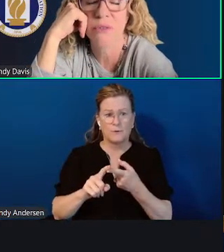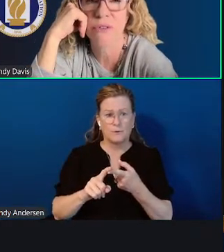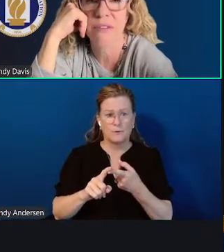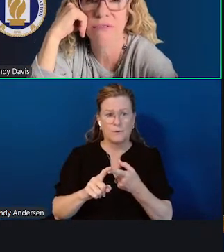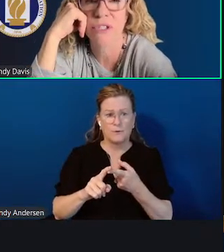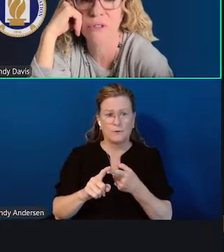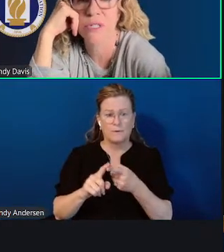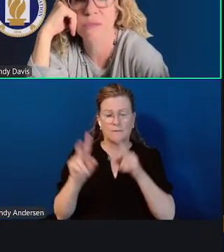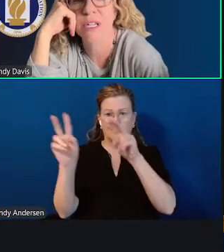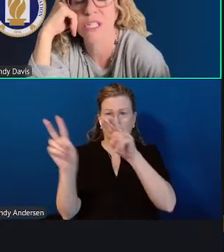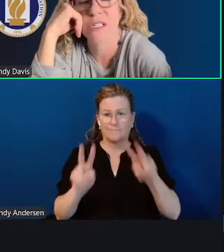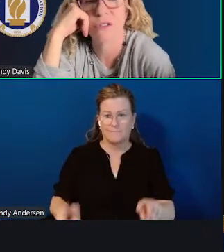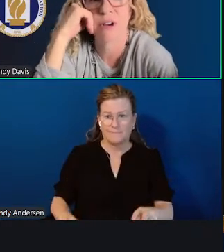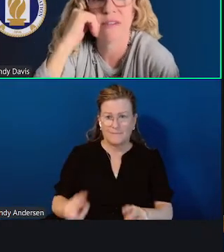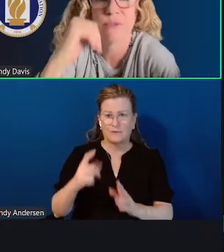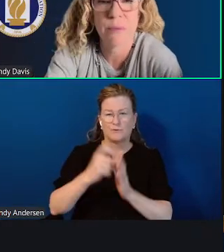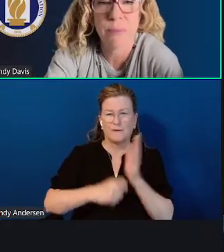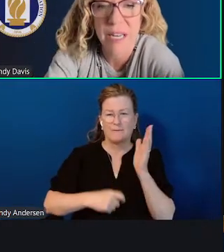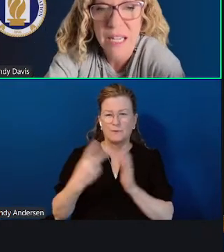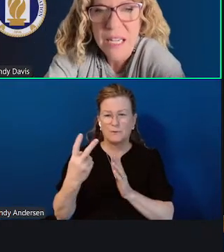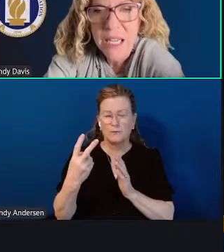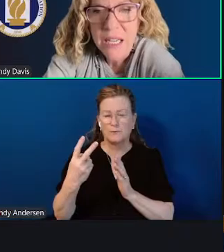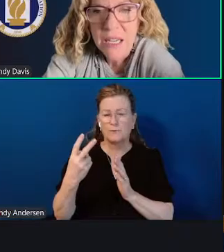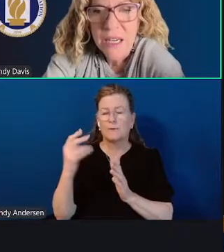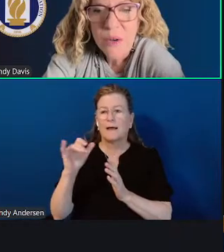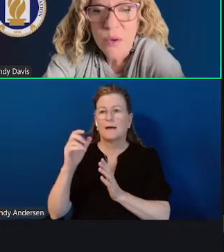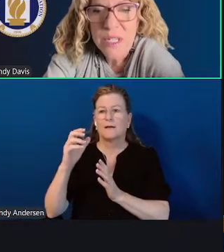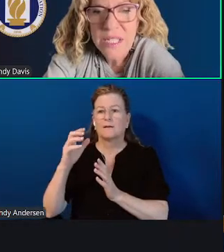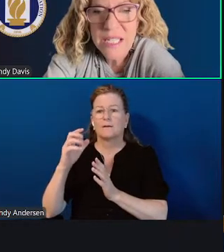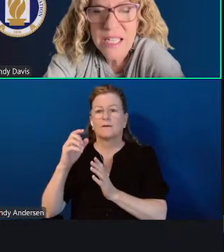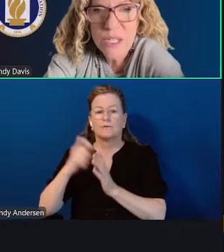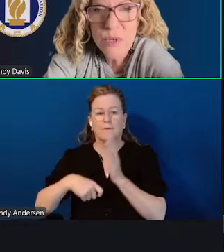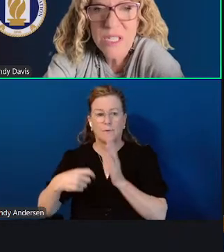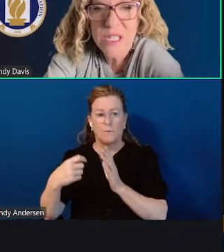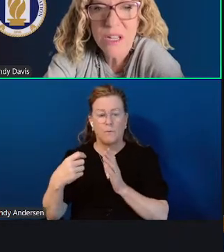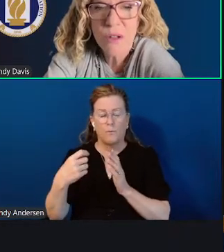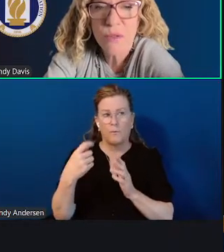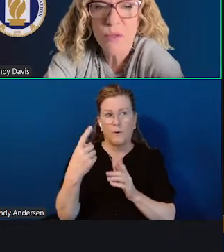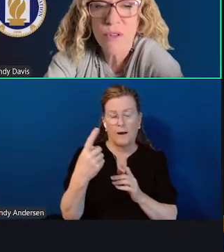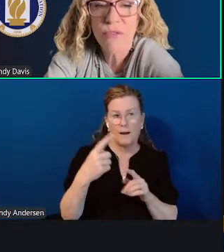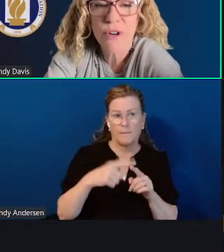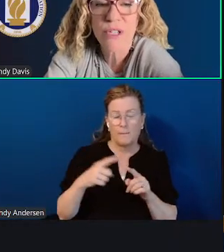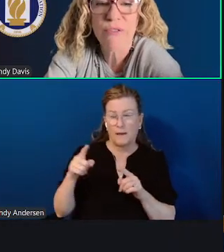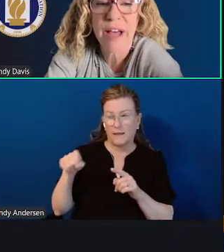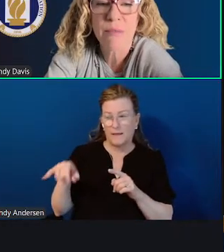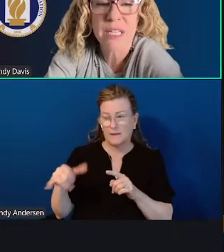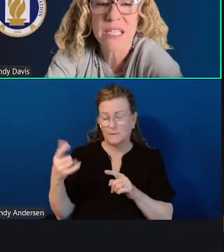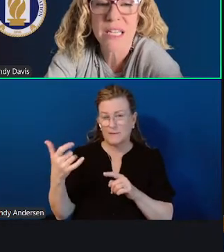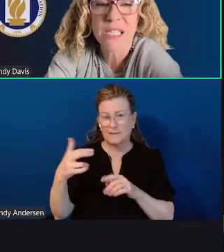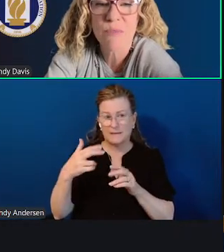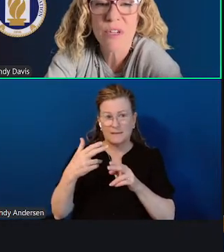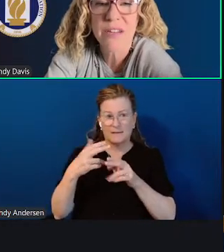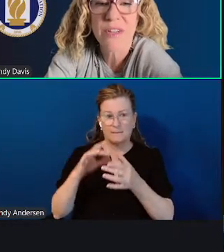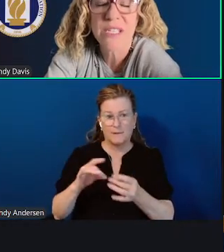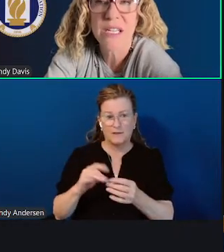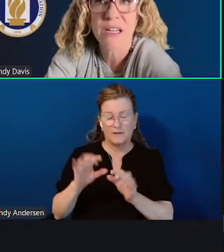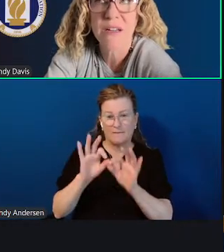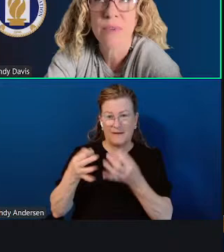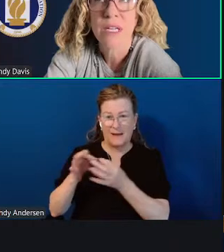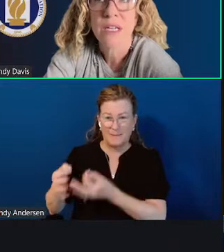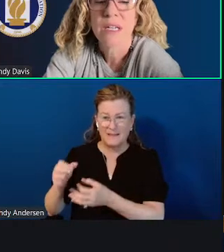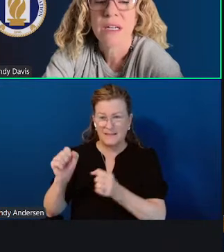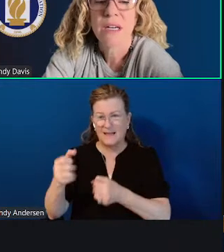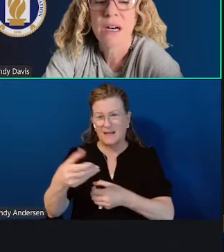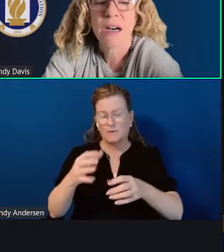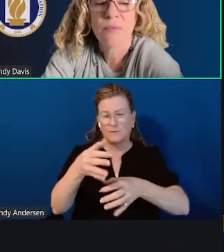look through draft 2 as much as draft 1, but does this one still refer to families? And can someone give us